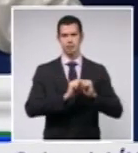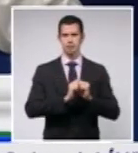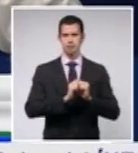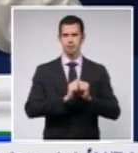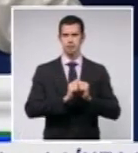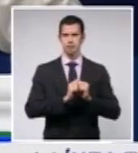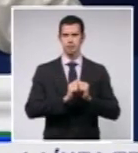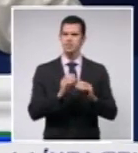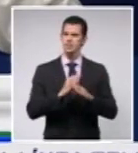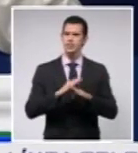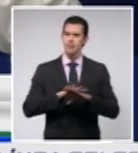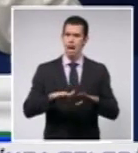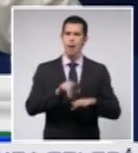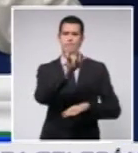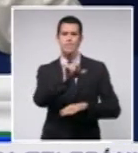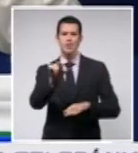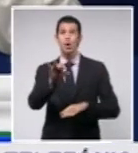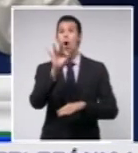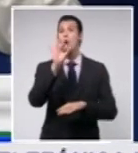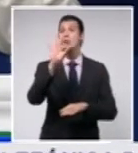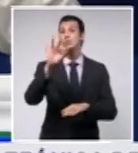5,232 people, or